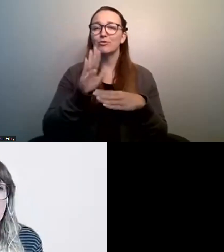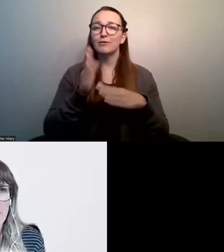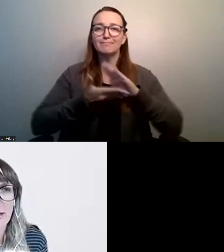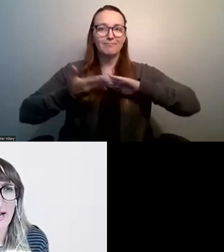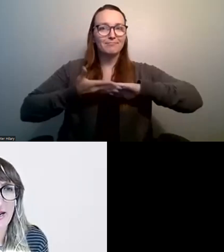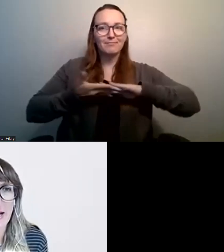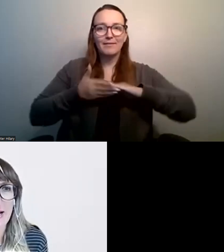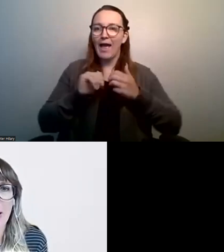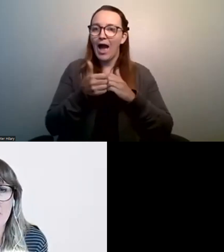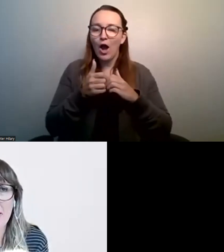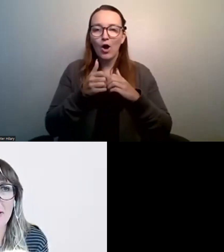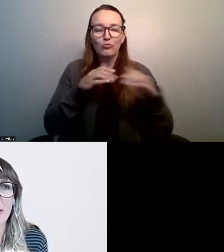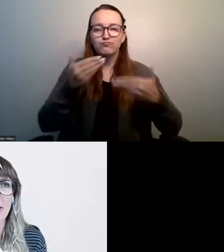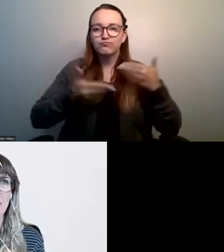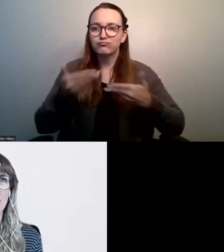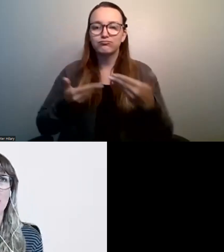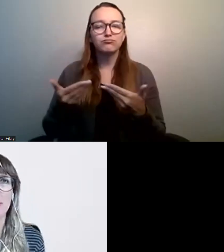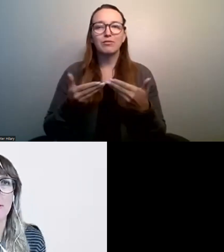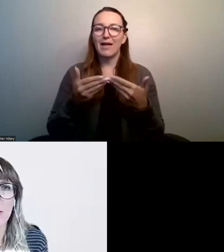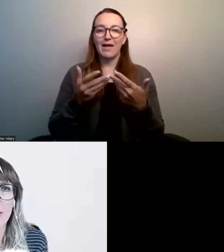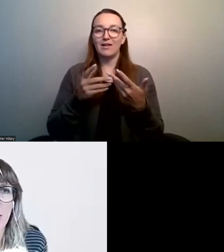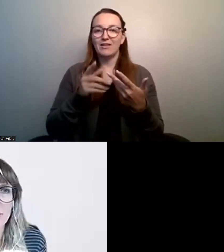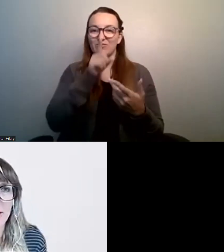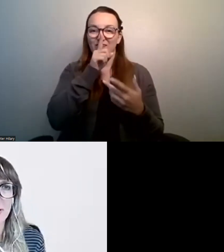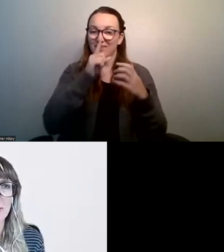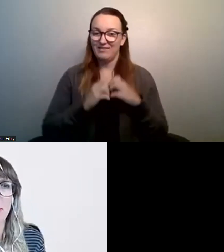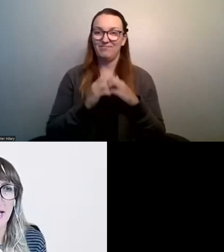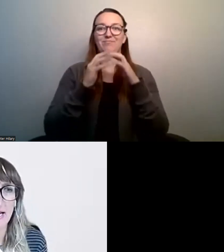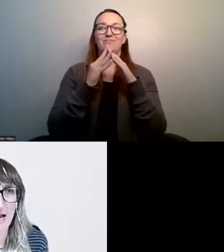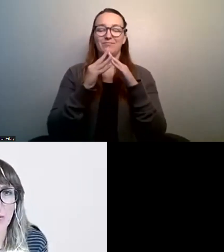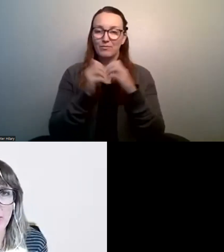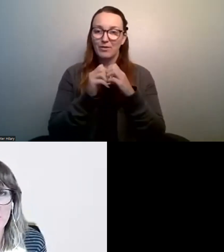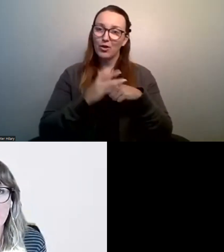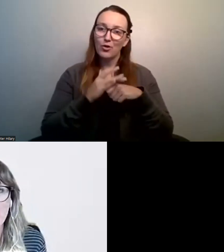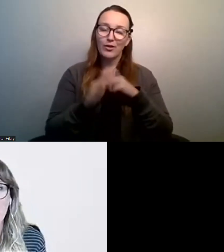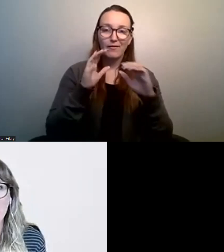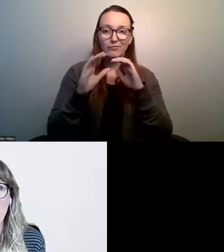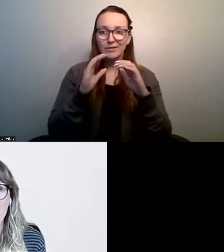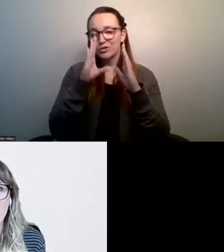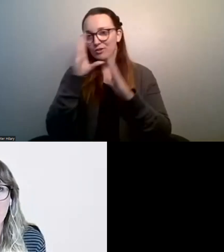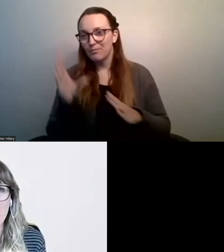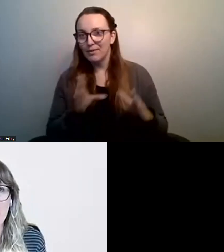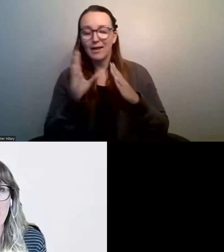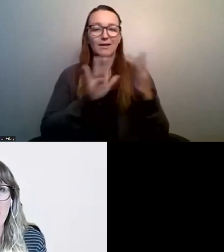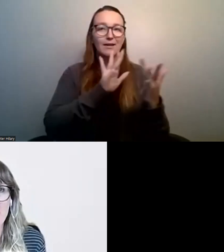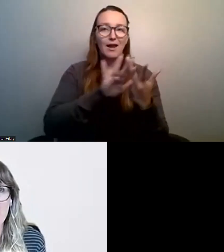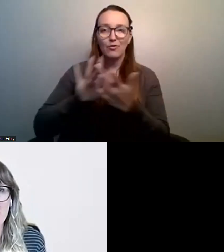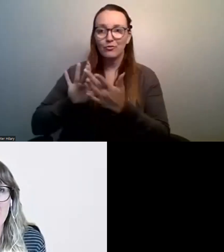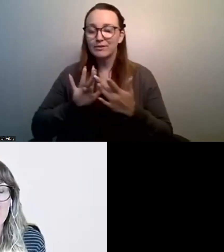it's working, and how you got there in terms of the early conversations and planning and outreach. A lot of